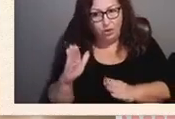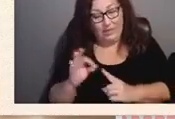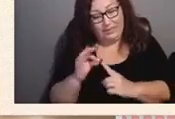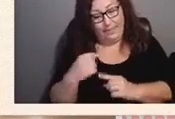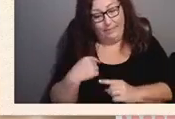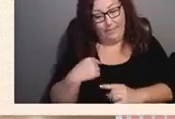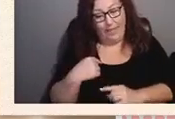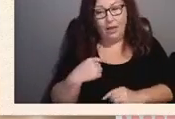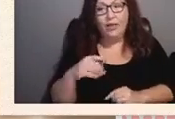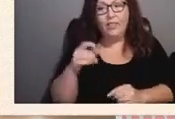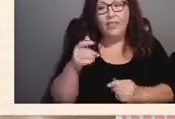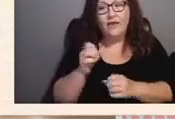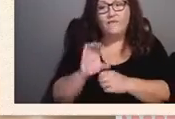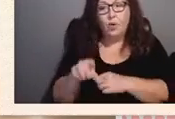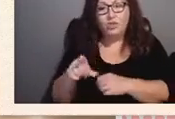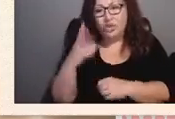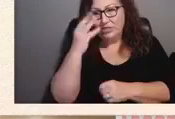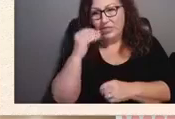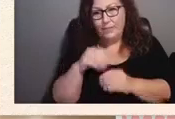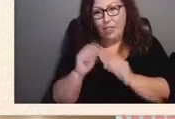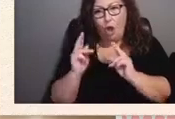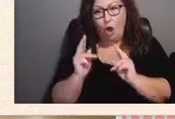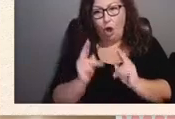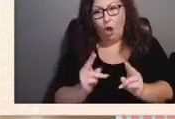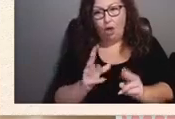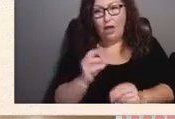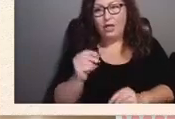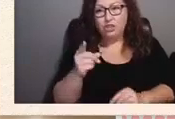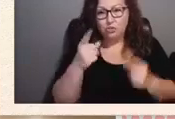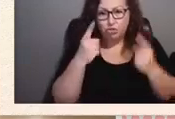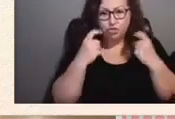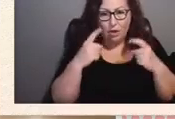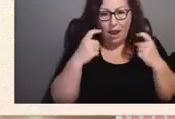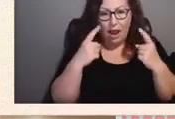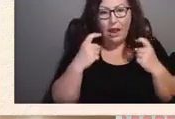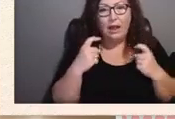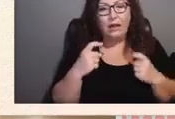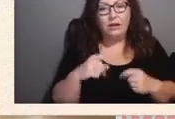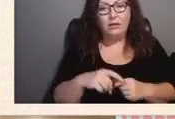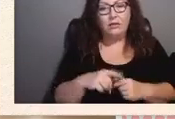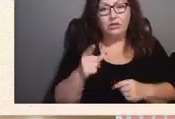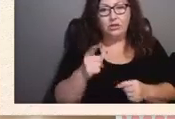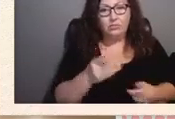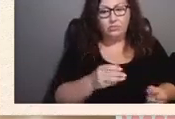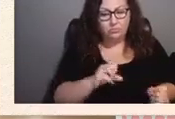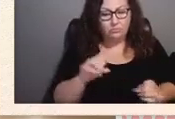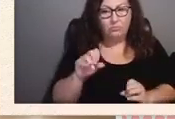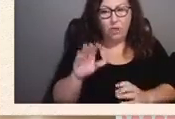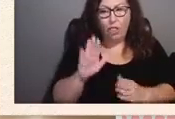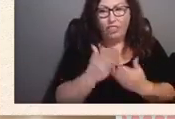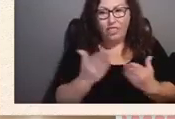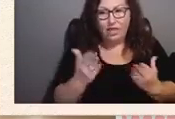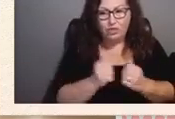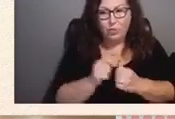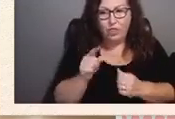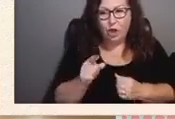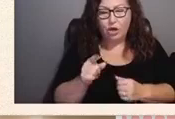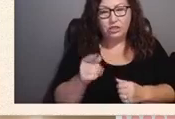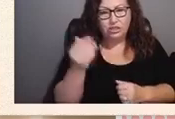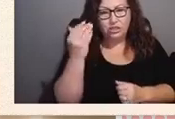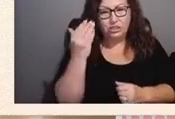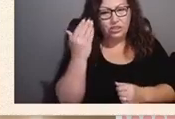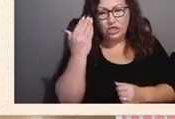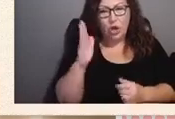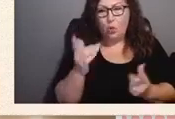hallway, and she was crying. She was taking her stuff with her. She just didn't know what to look like. She didn't know what to do.